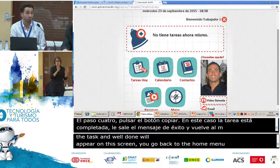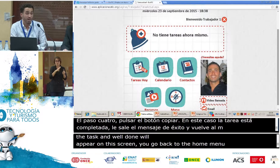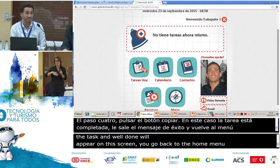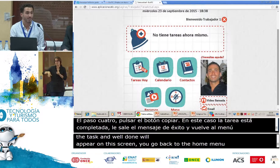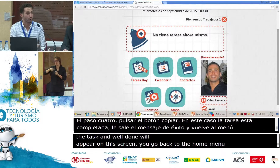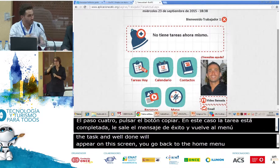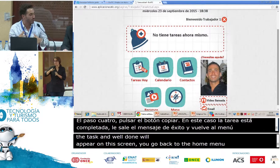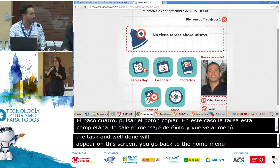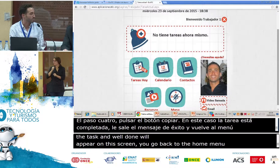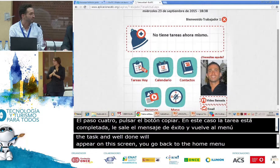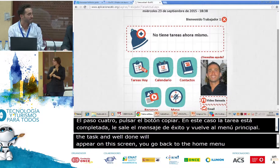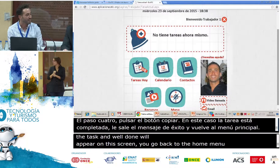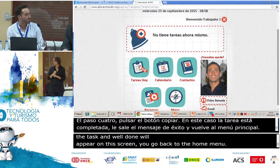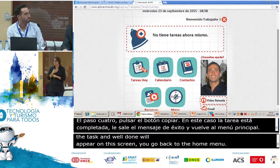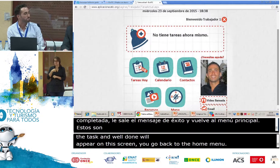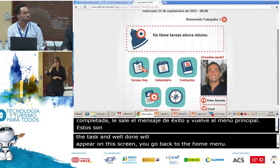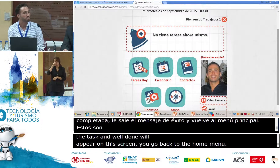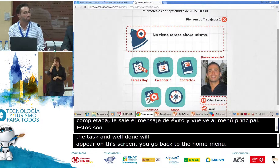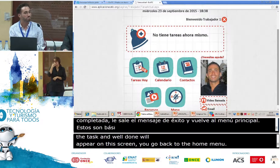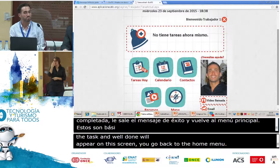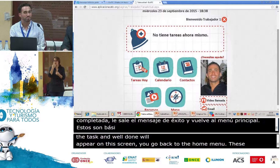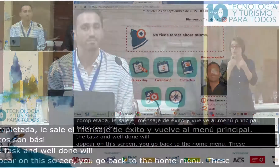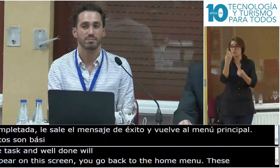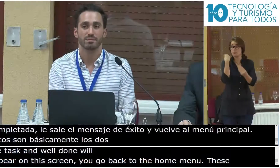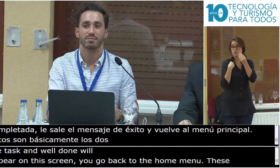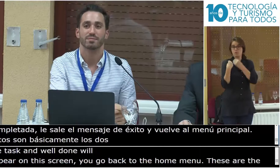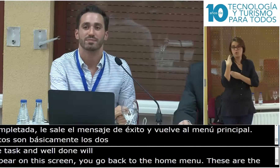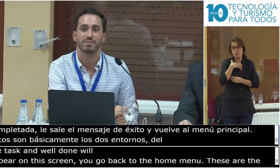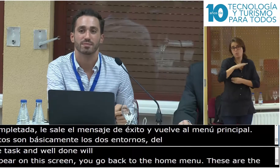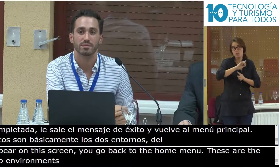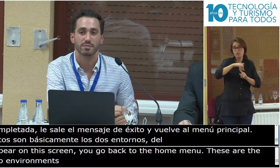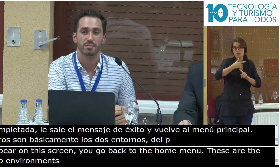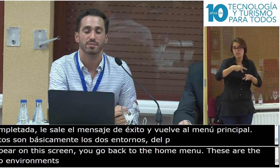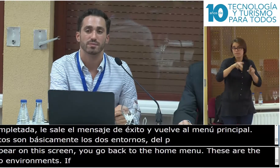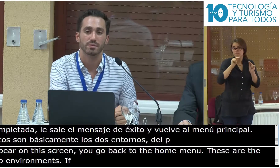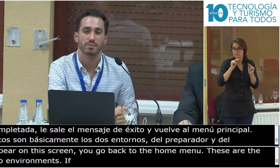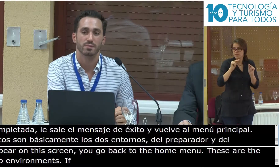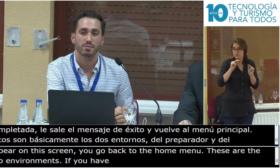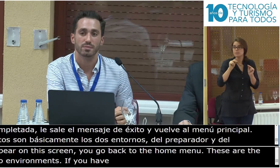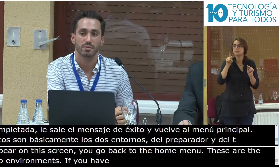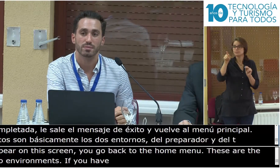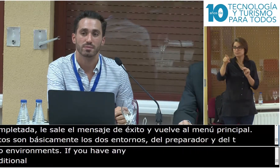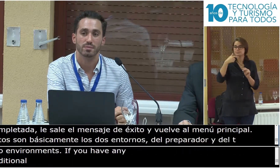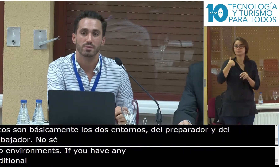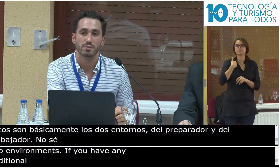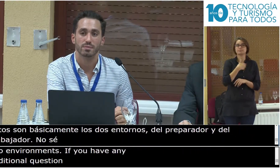These are the two environments. If you have any additional questions, please do not hesitate to ask